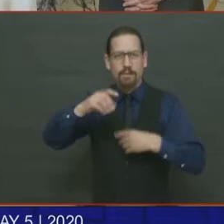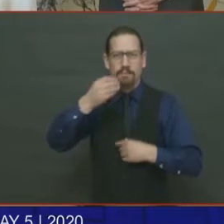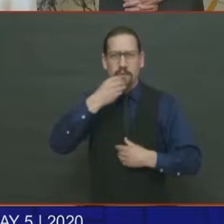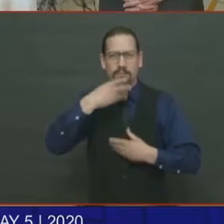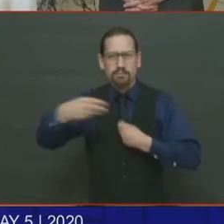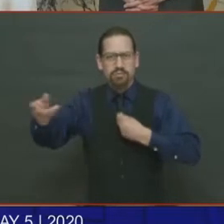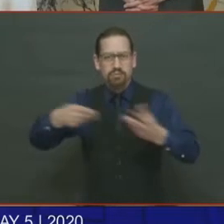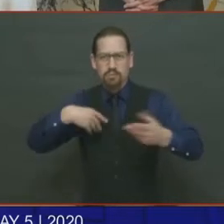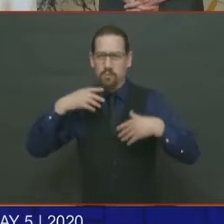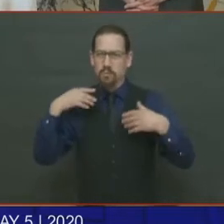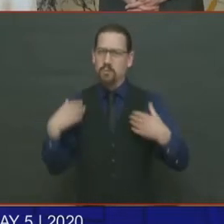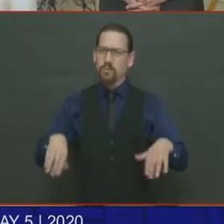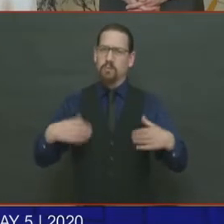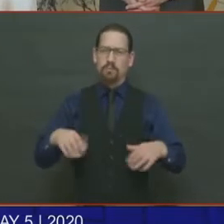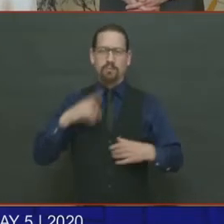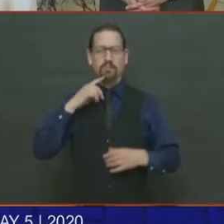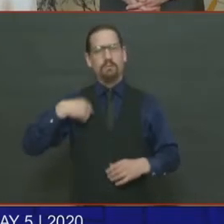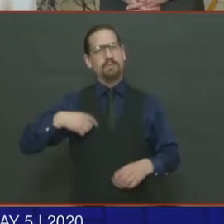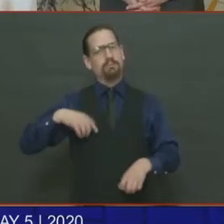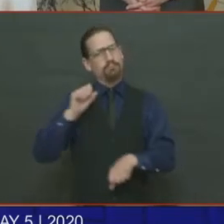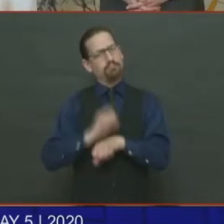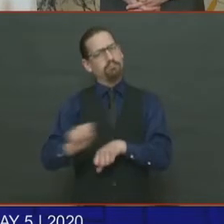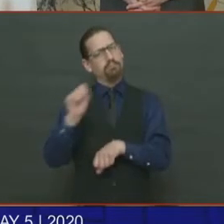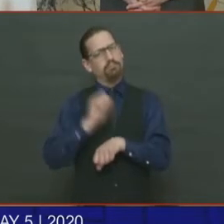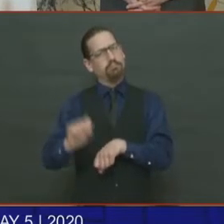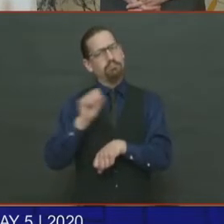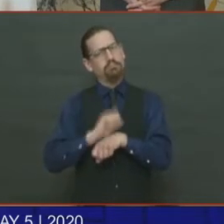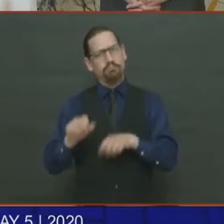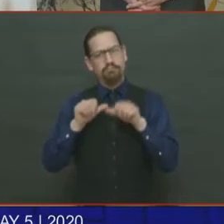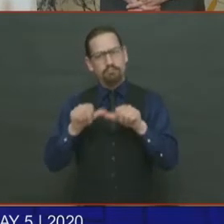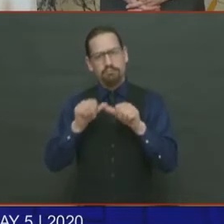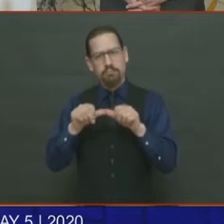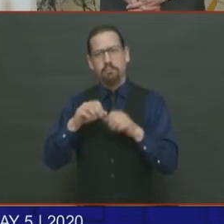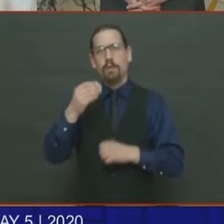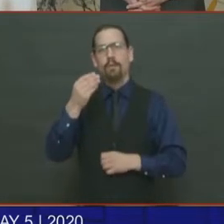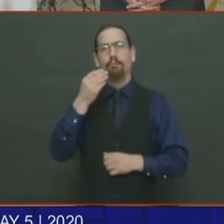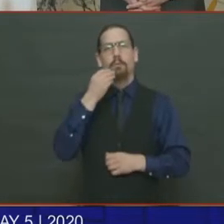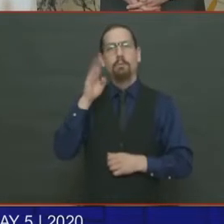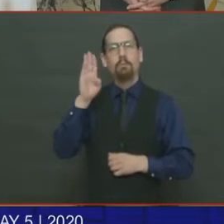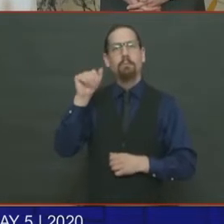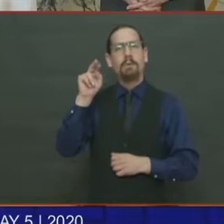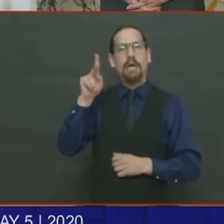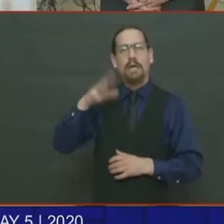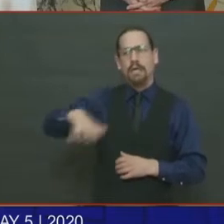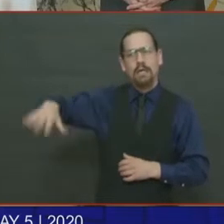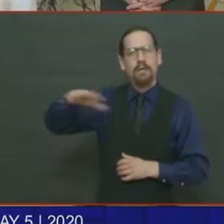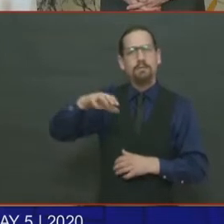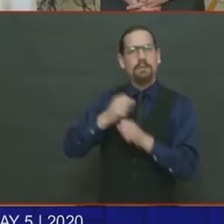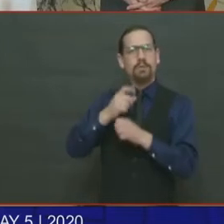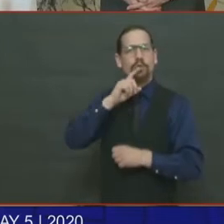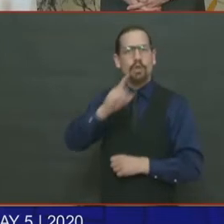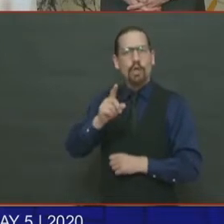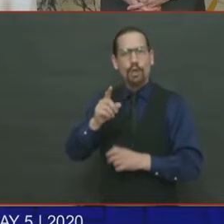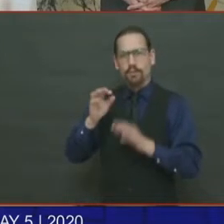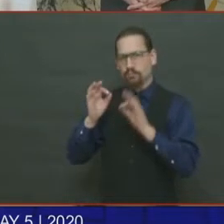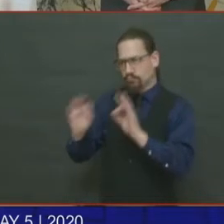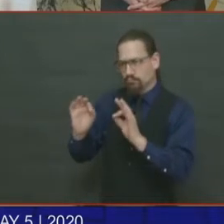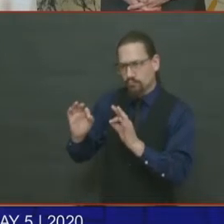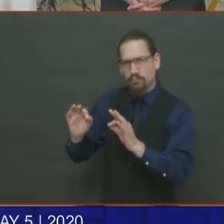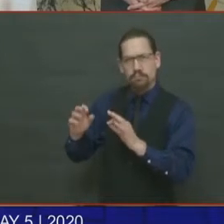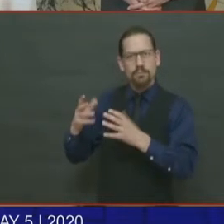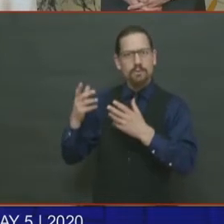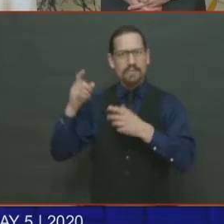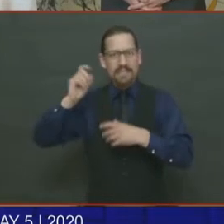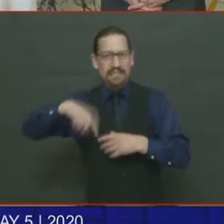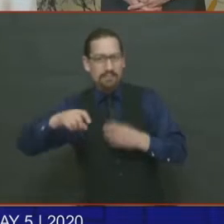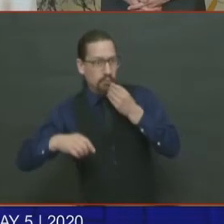close contact with the food bank. They're unbelievable and doing a great job, but the needs are very high. So again, if you're one